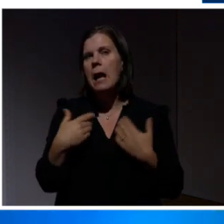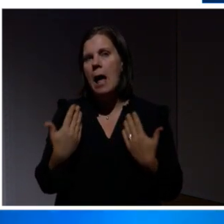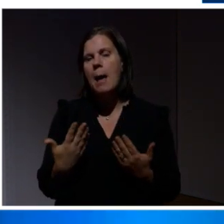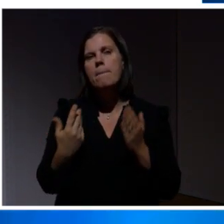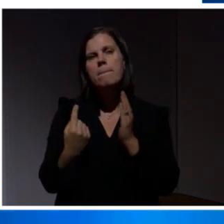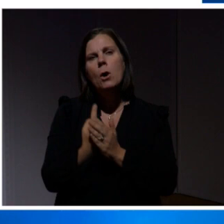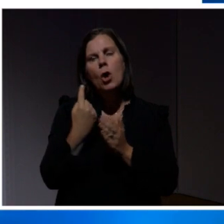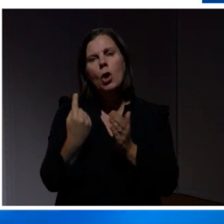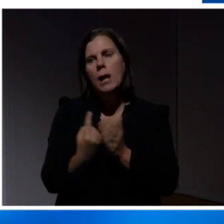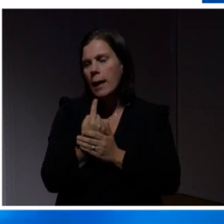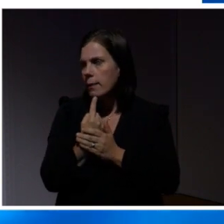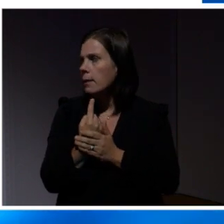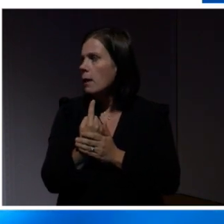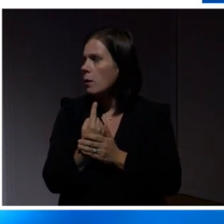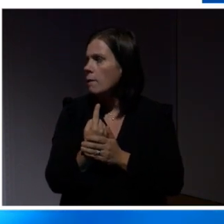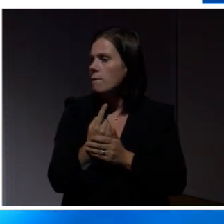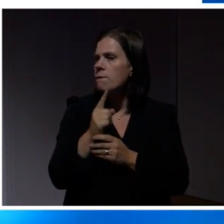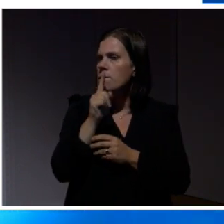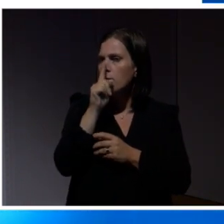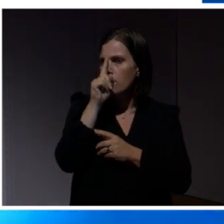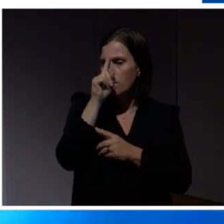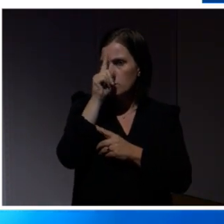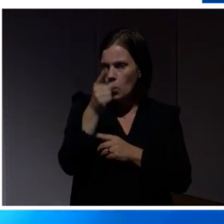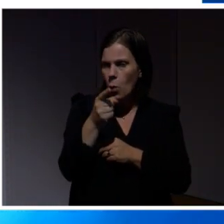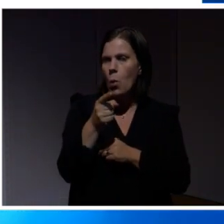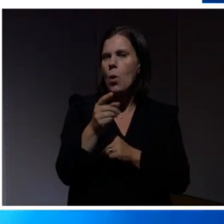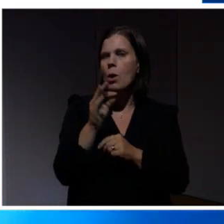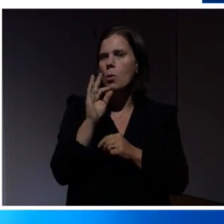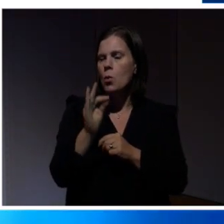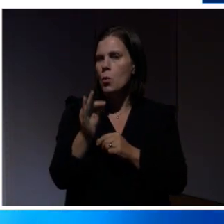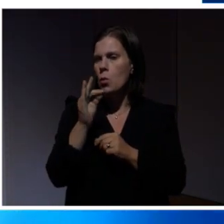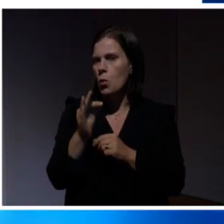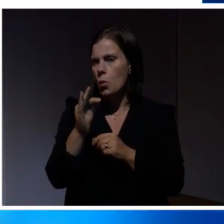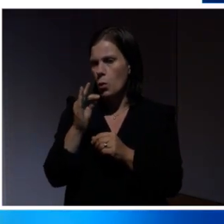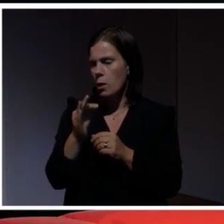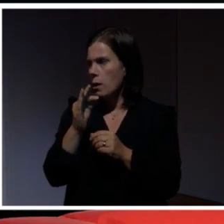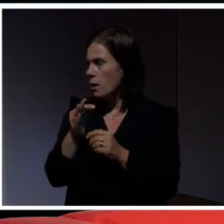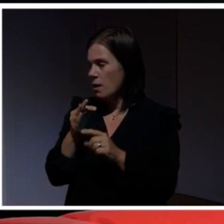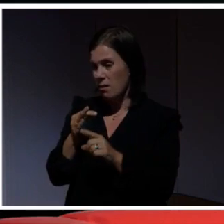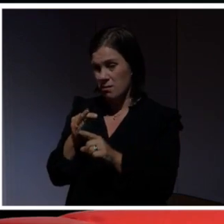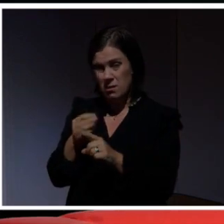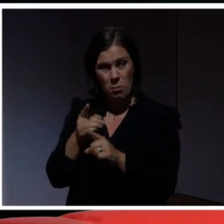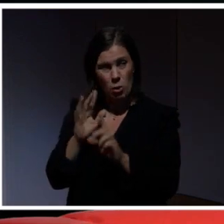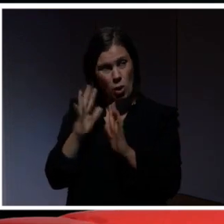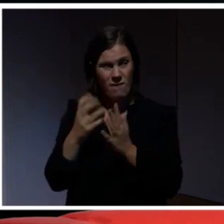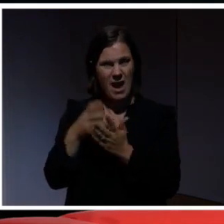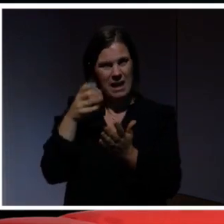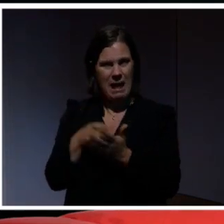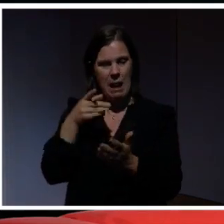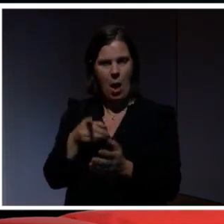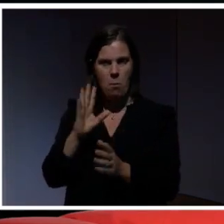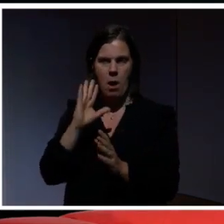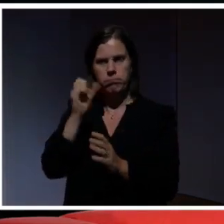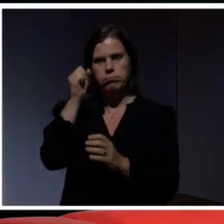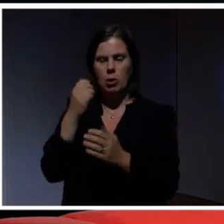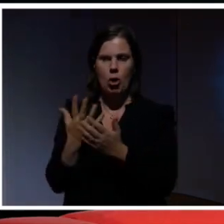to understand how to scale and commercialize breakthroughs in AI. It's basically the